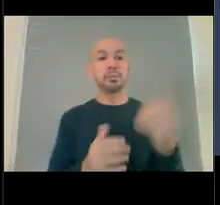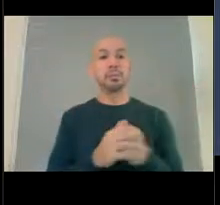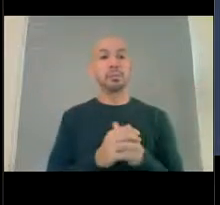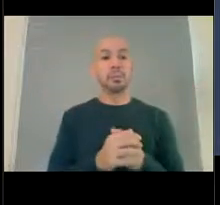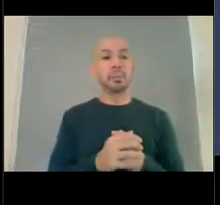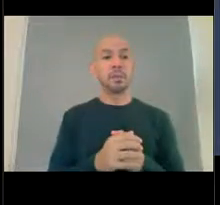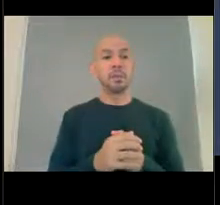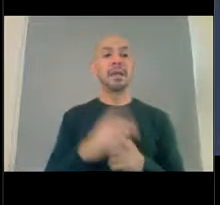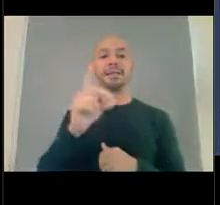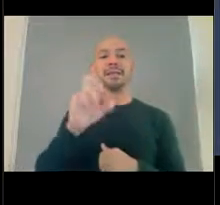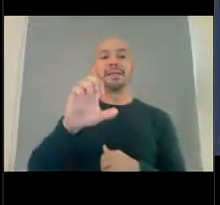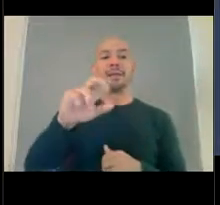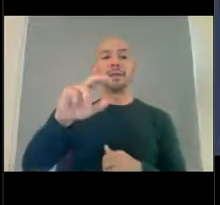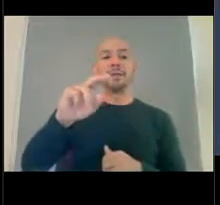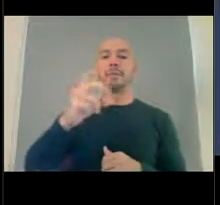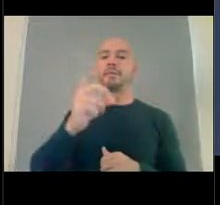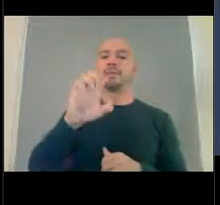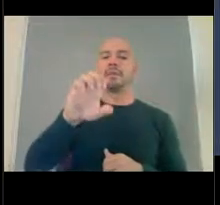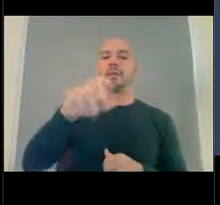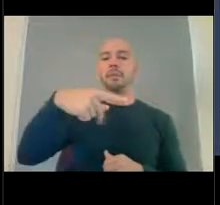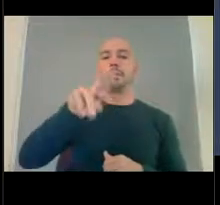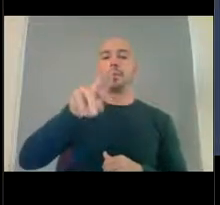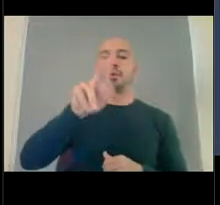secretary darwin wasabi